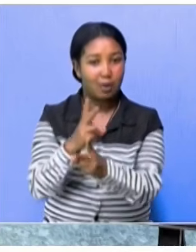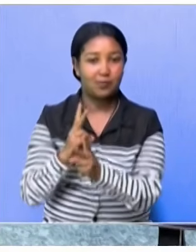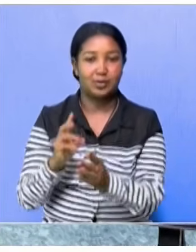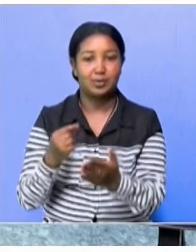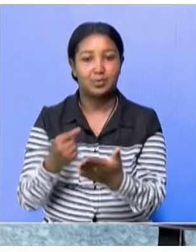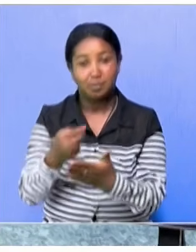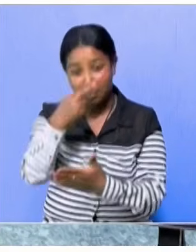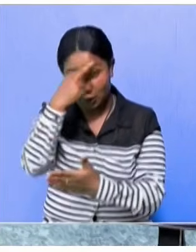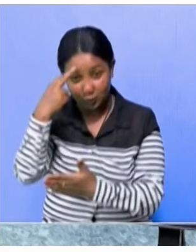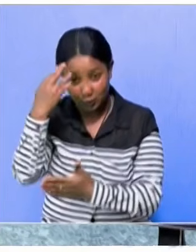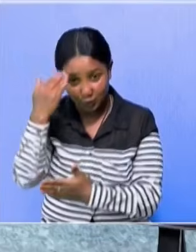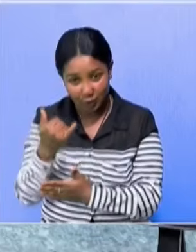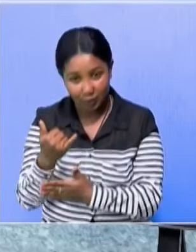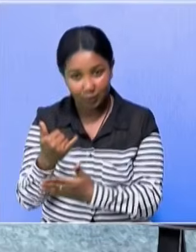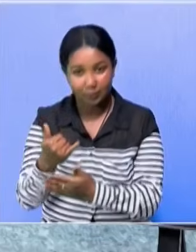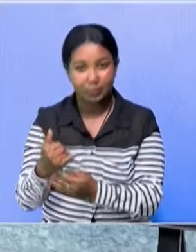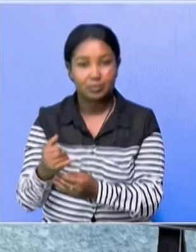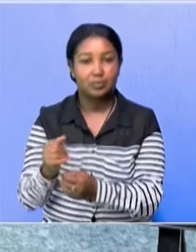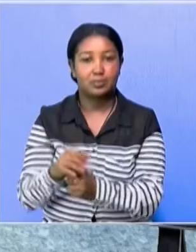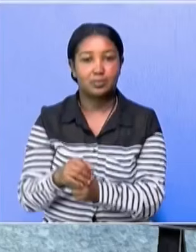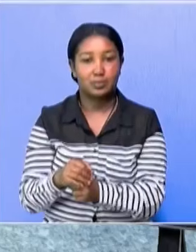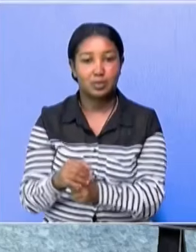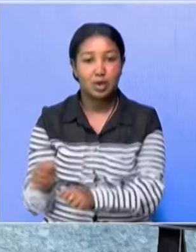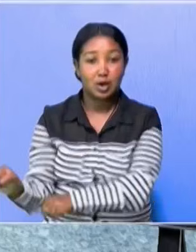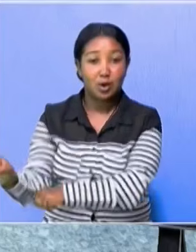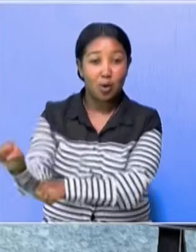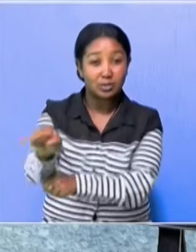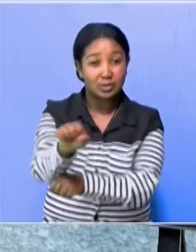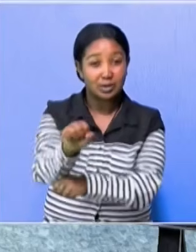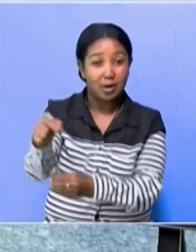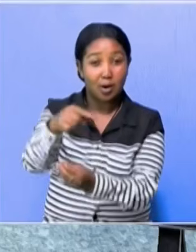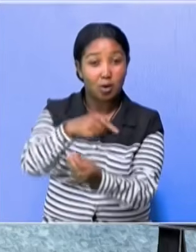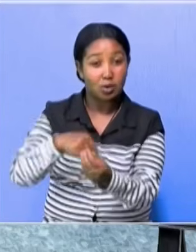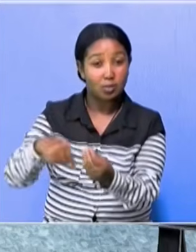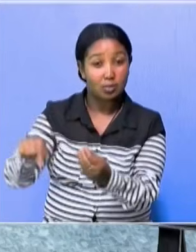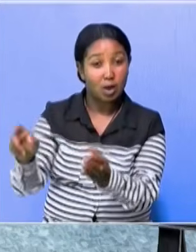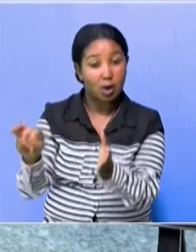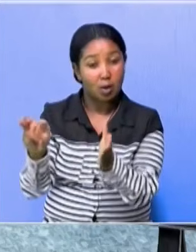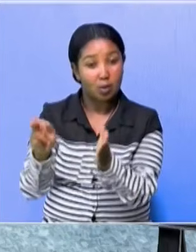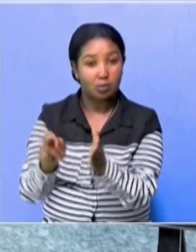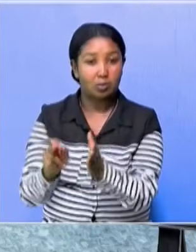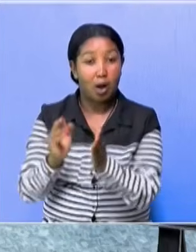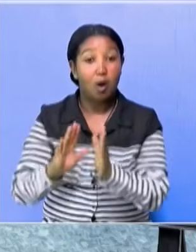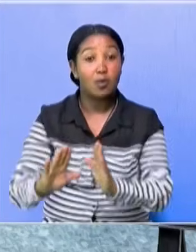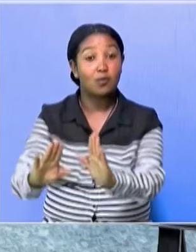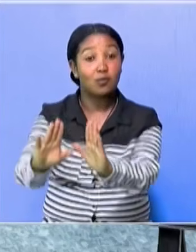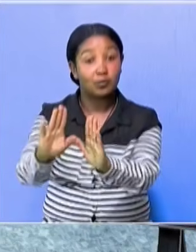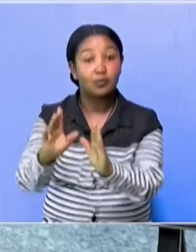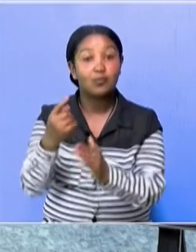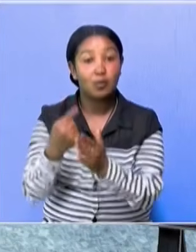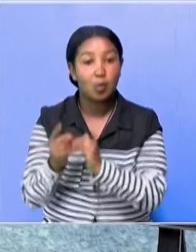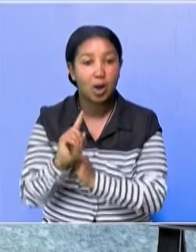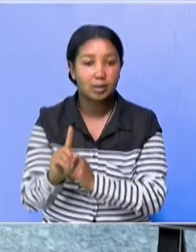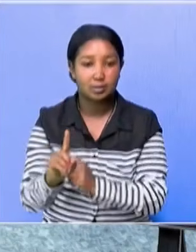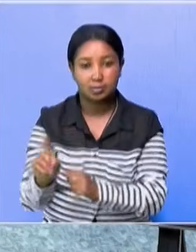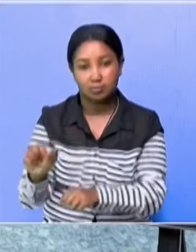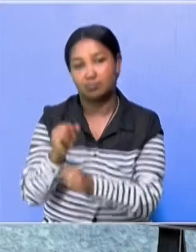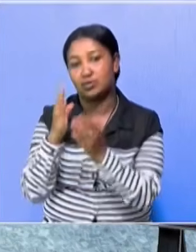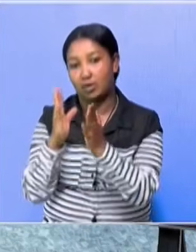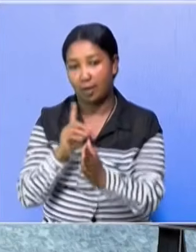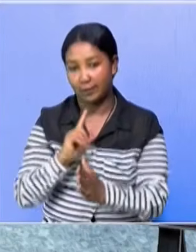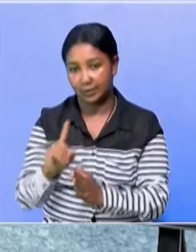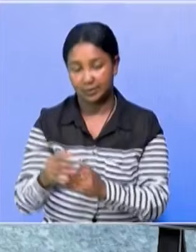That's why, because crossing a roundabout is allowed only for the vehicles or